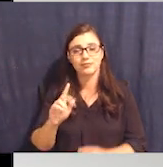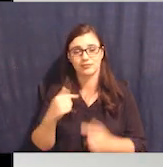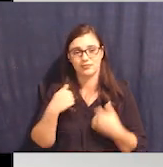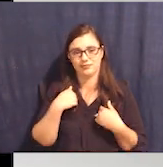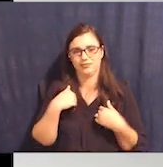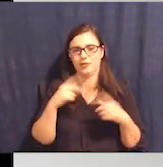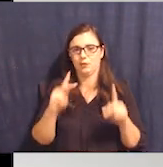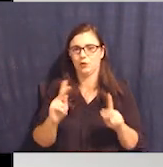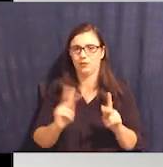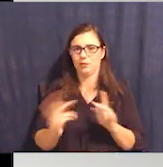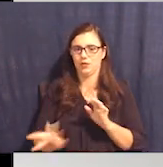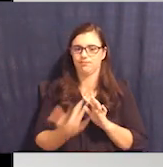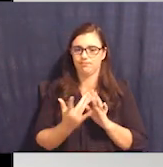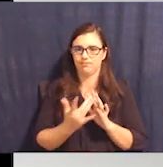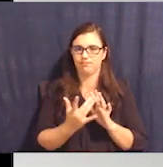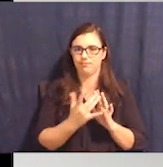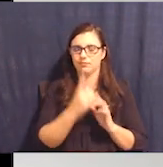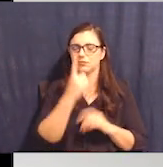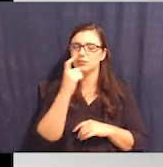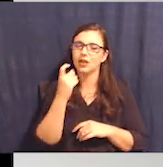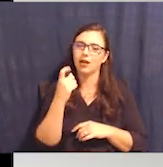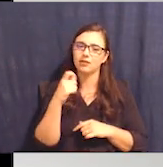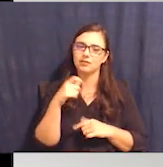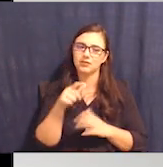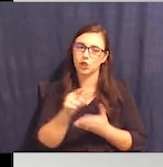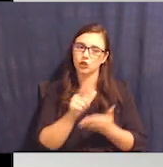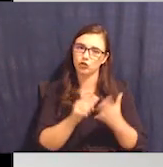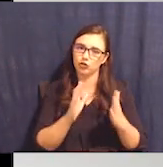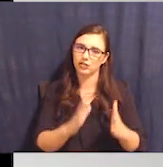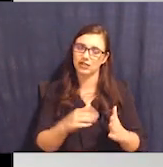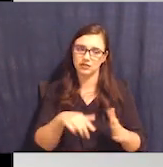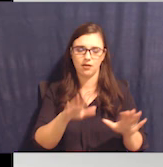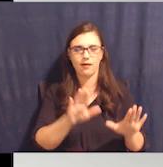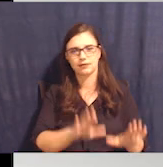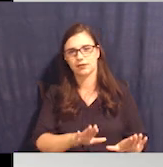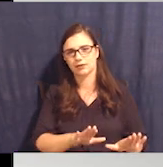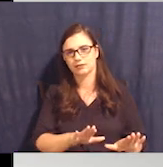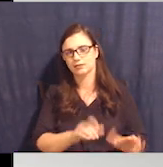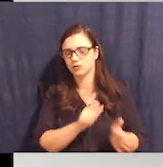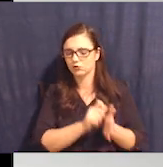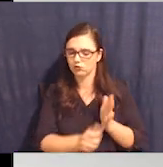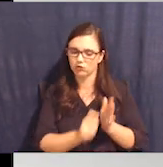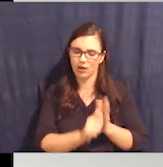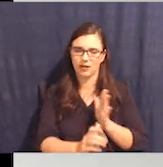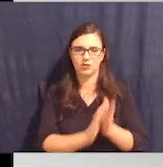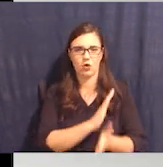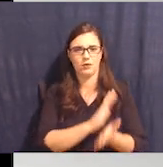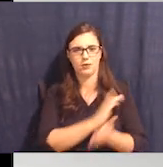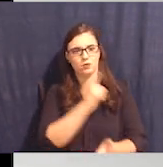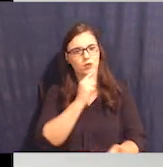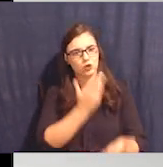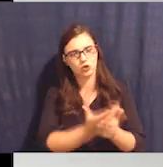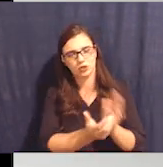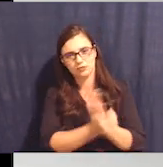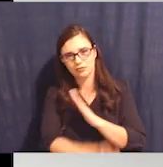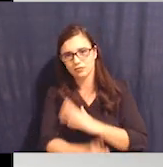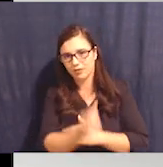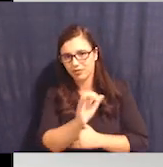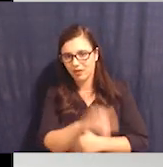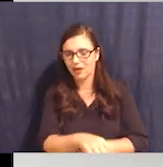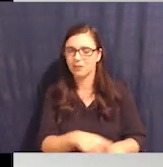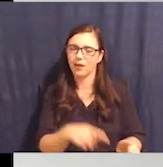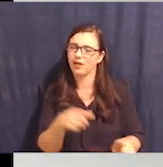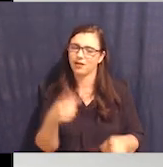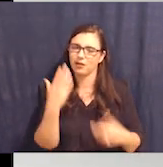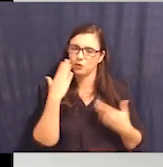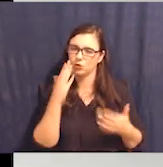a person people turn to because the attorneys are excellent. They write the documents. They're really good at that.